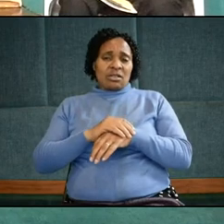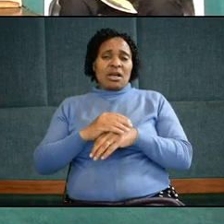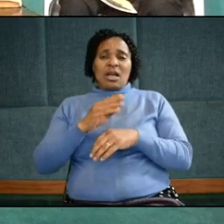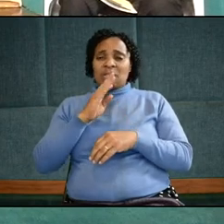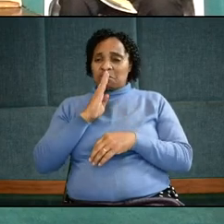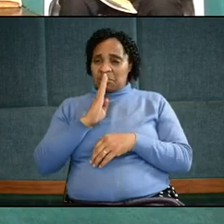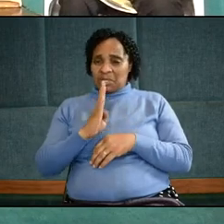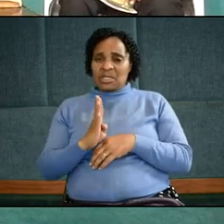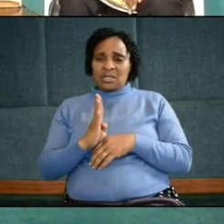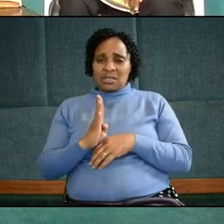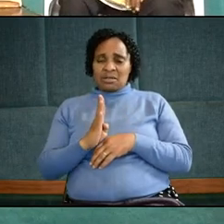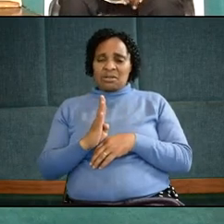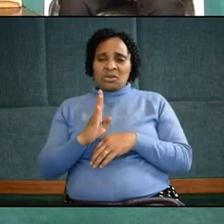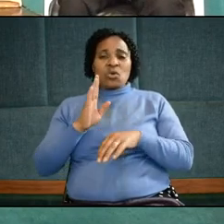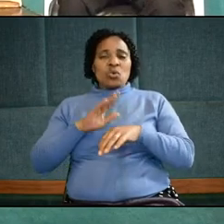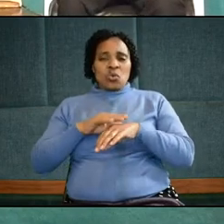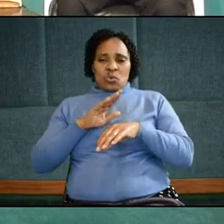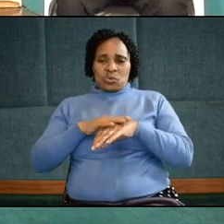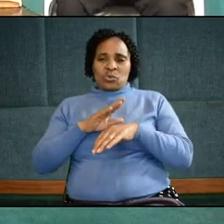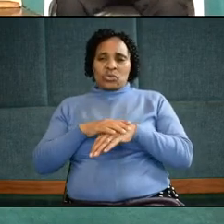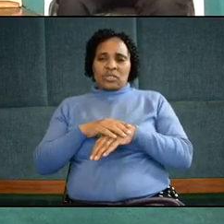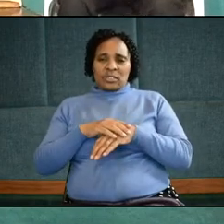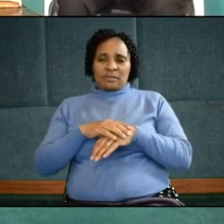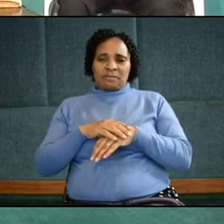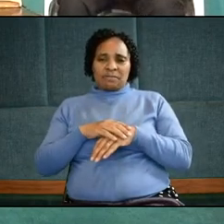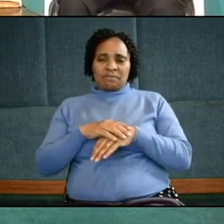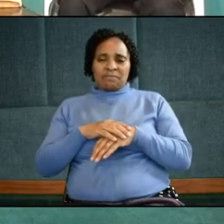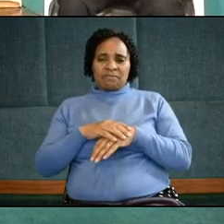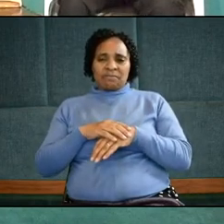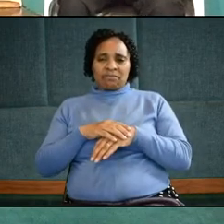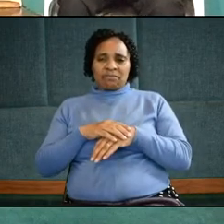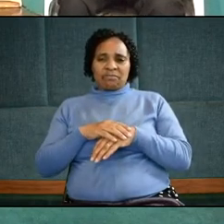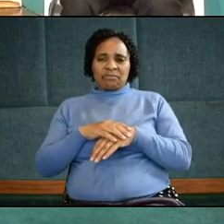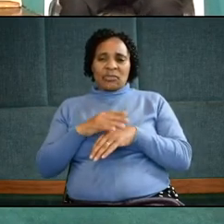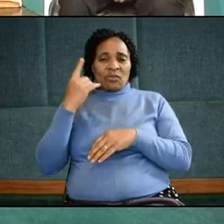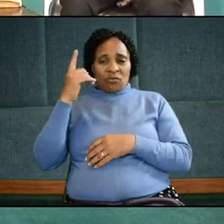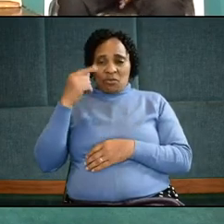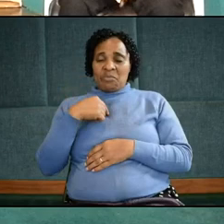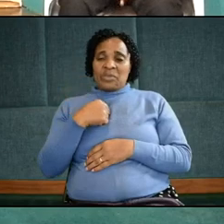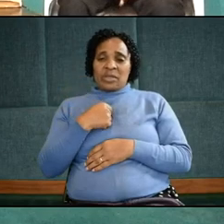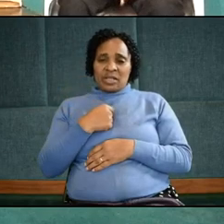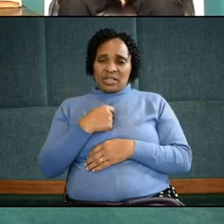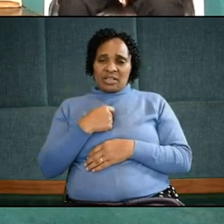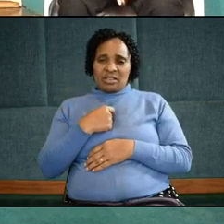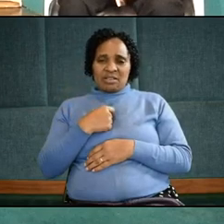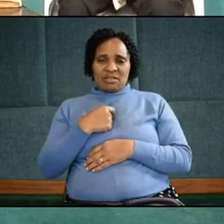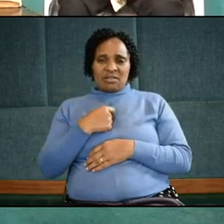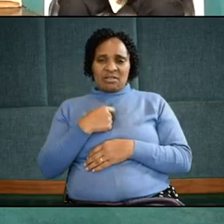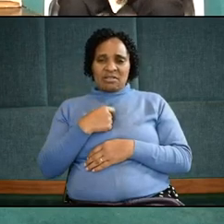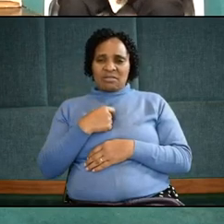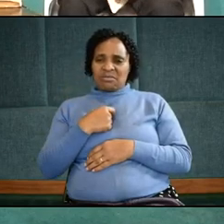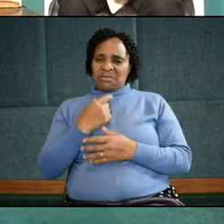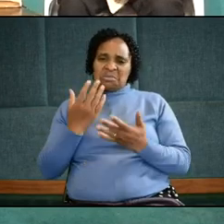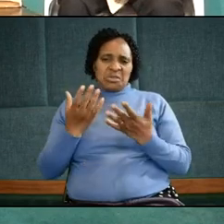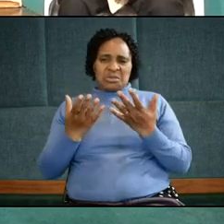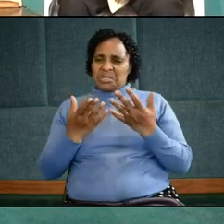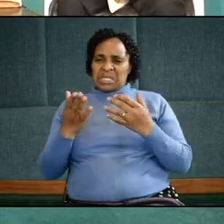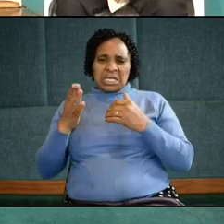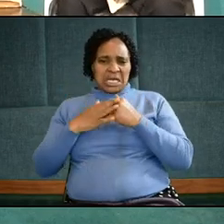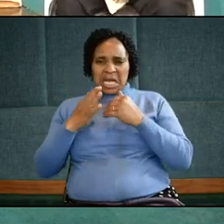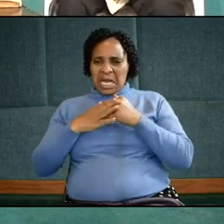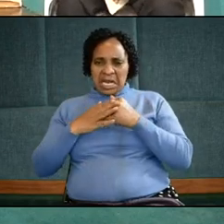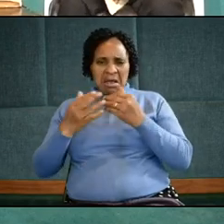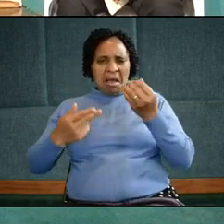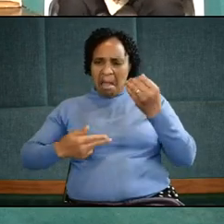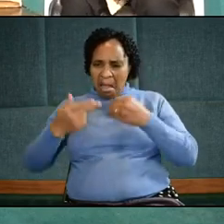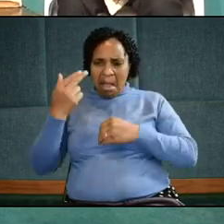been good. Mm-hmm. It has been good for me. So that places you at a 9. Yeah. 9, that's really